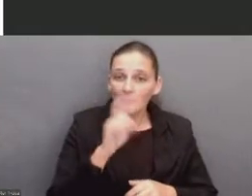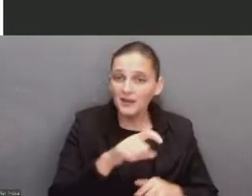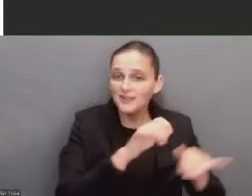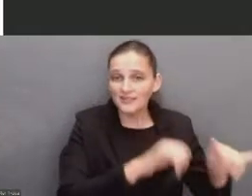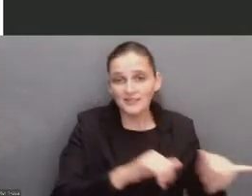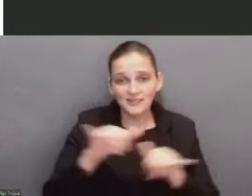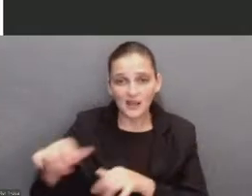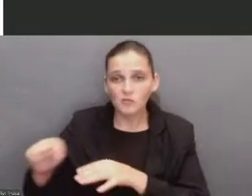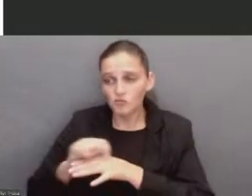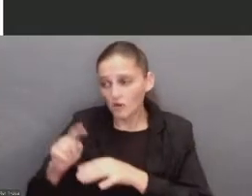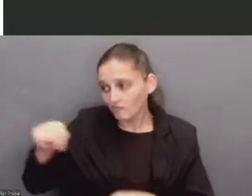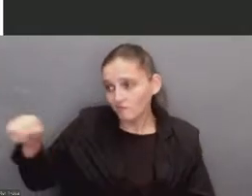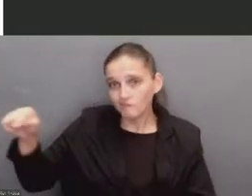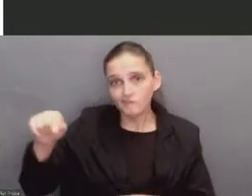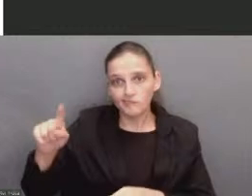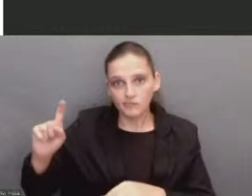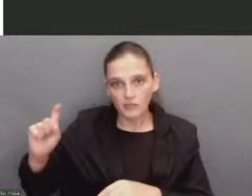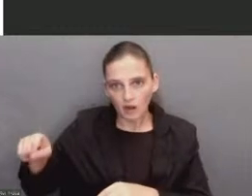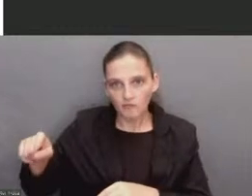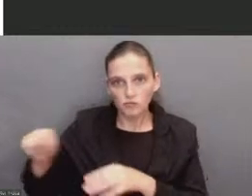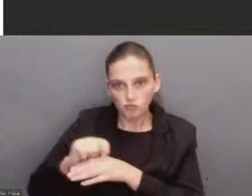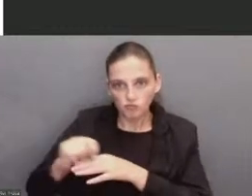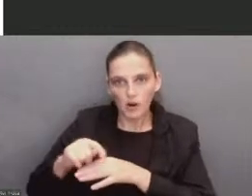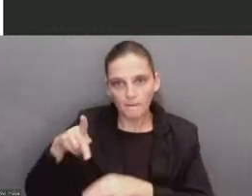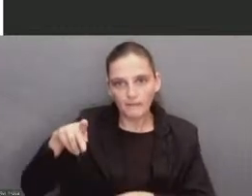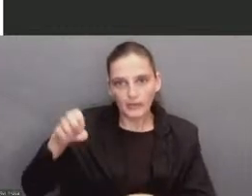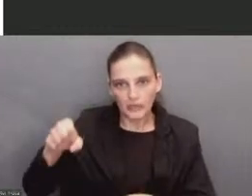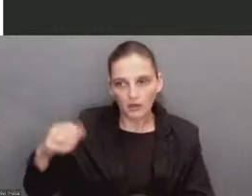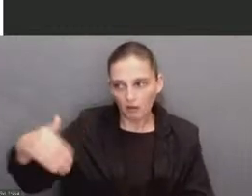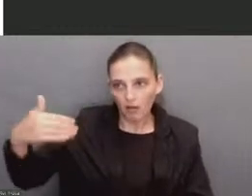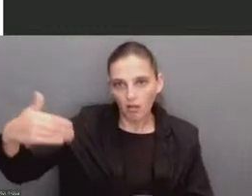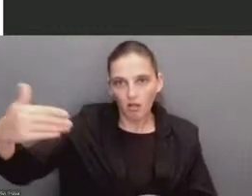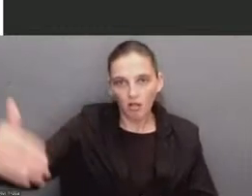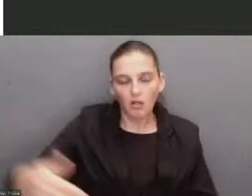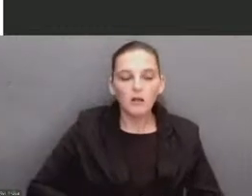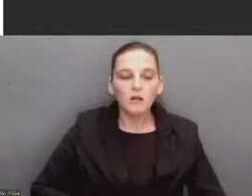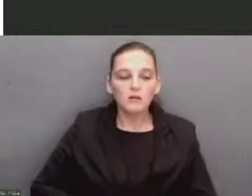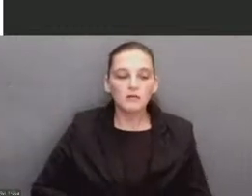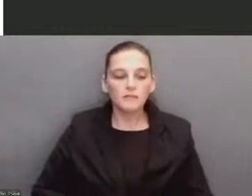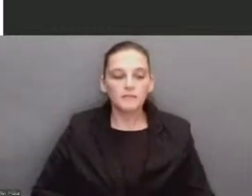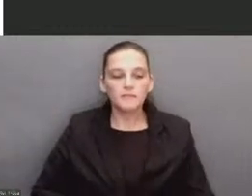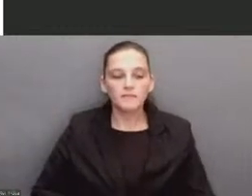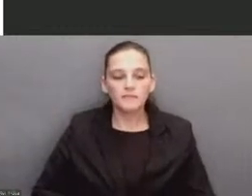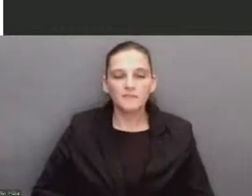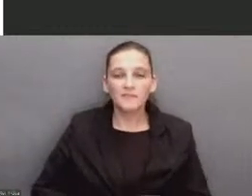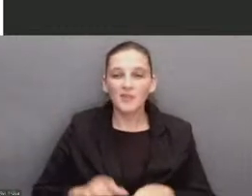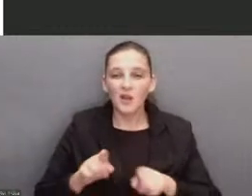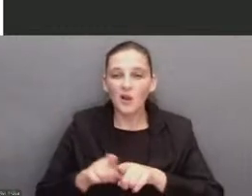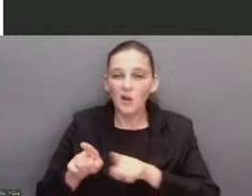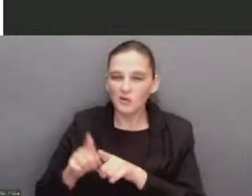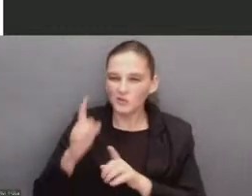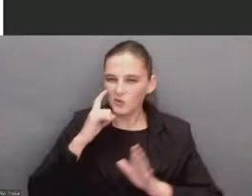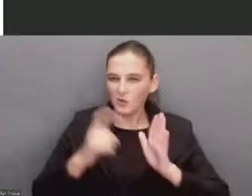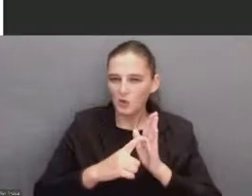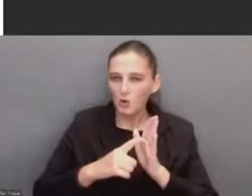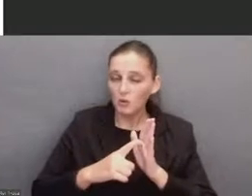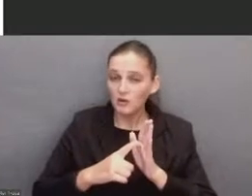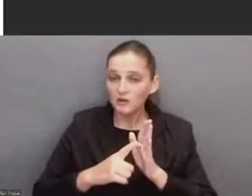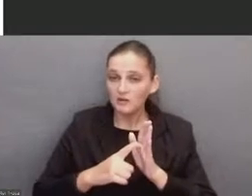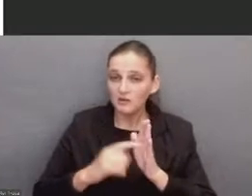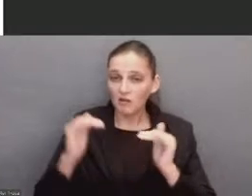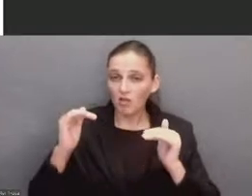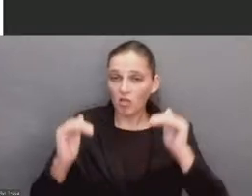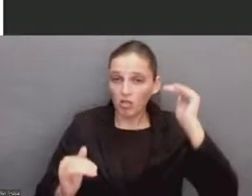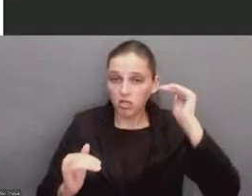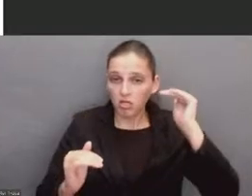regular basis. And also importantly, focusing in on and addressing the equity gap that exists in